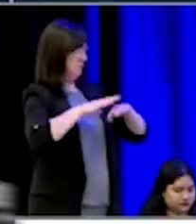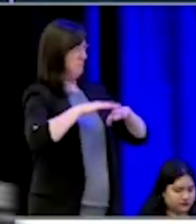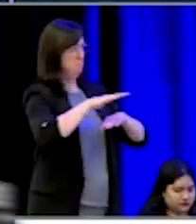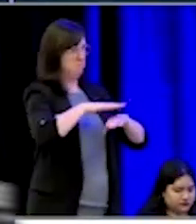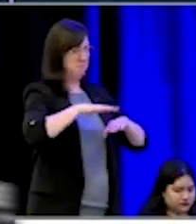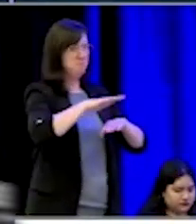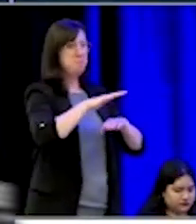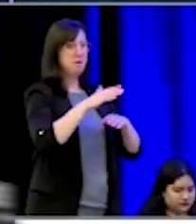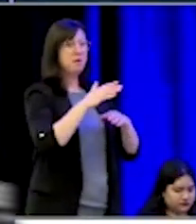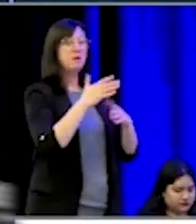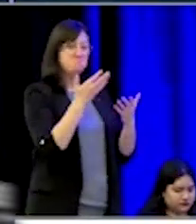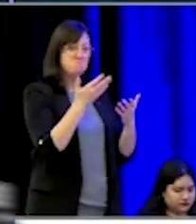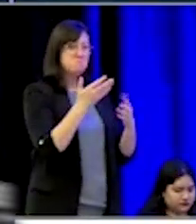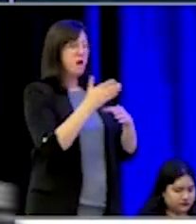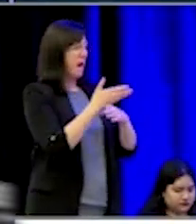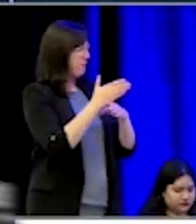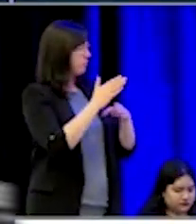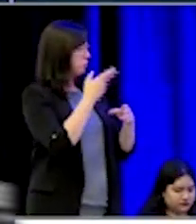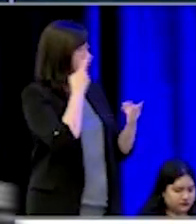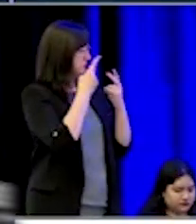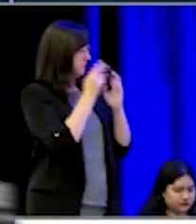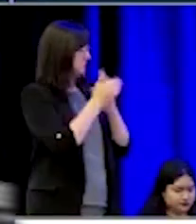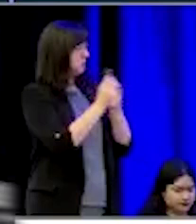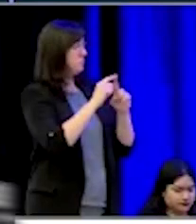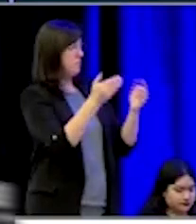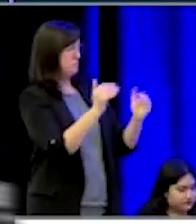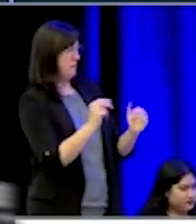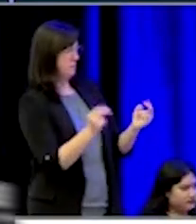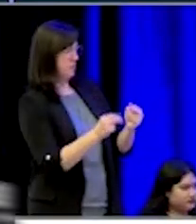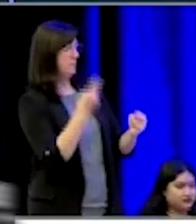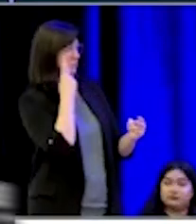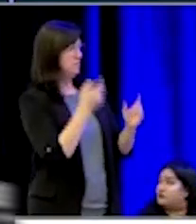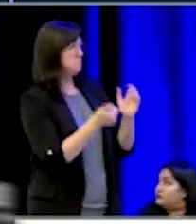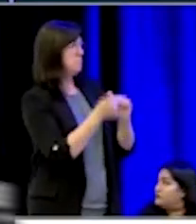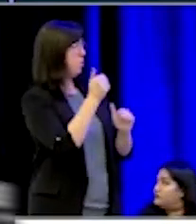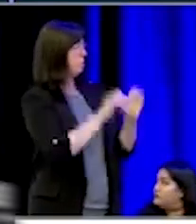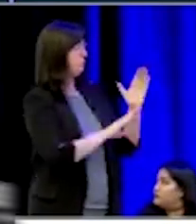all 9 skills, but we're going to see in the next slide where the most growth occurs.